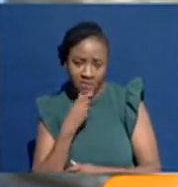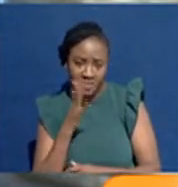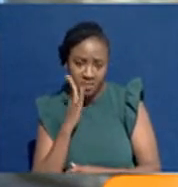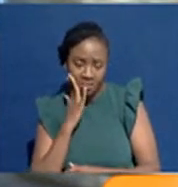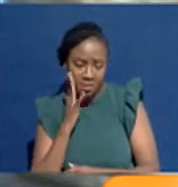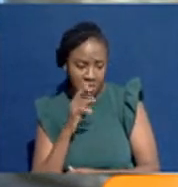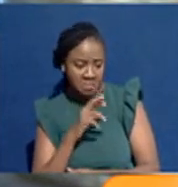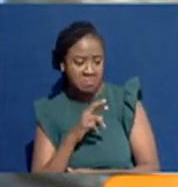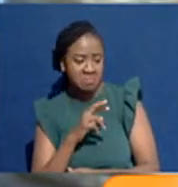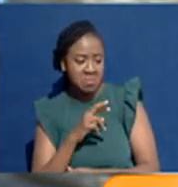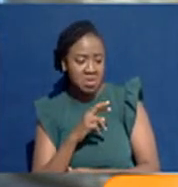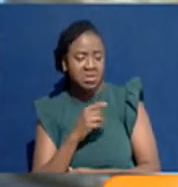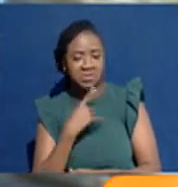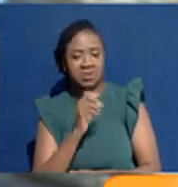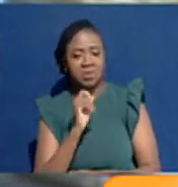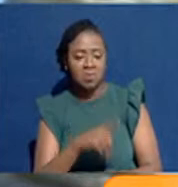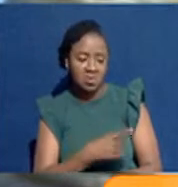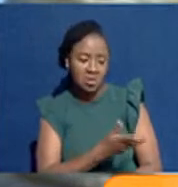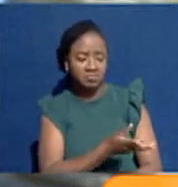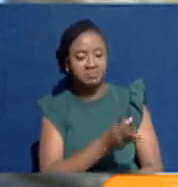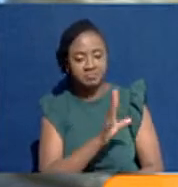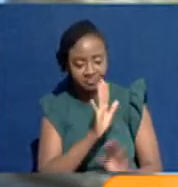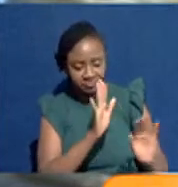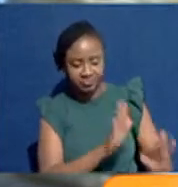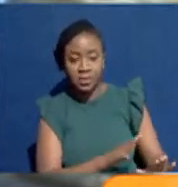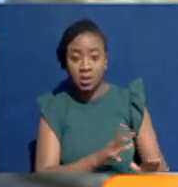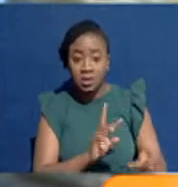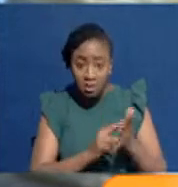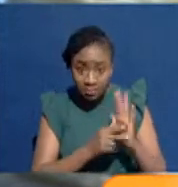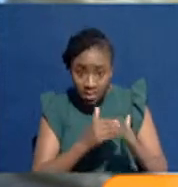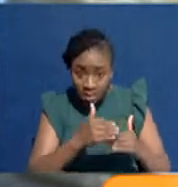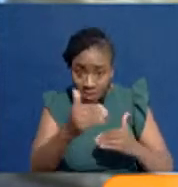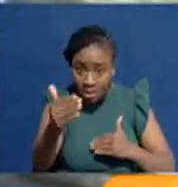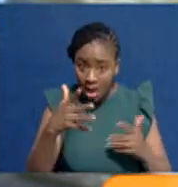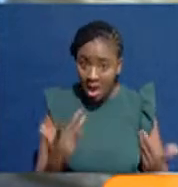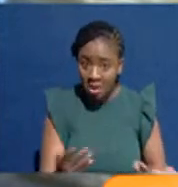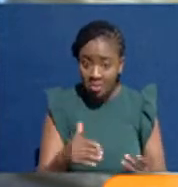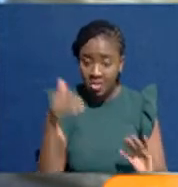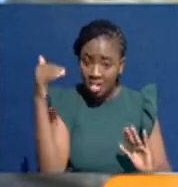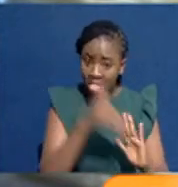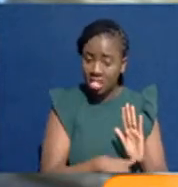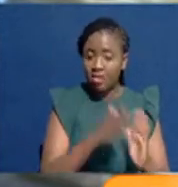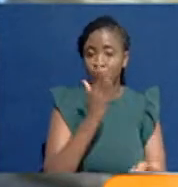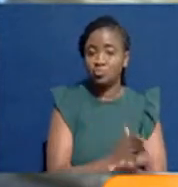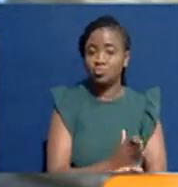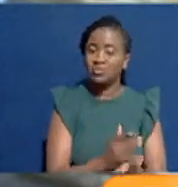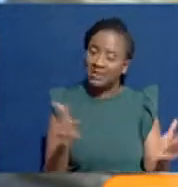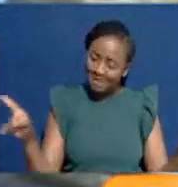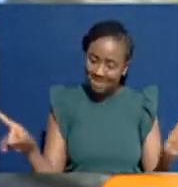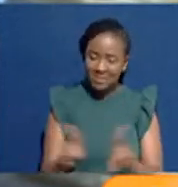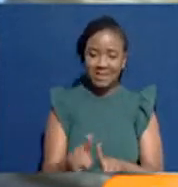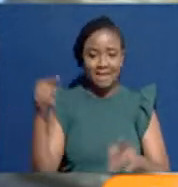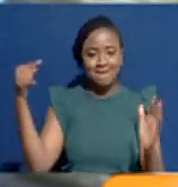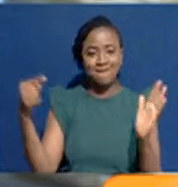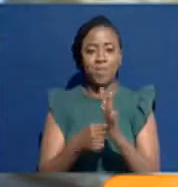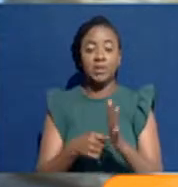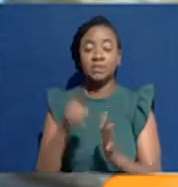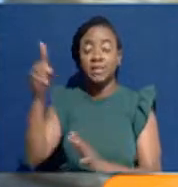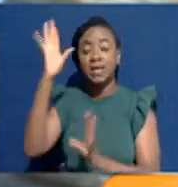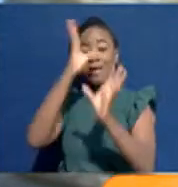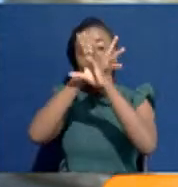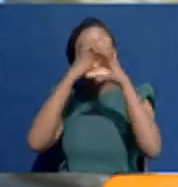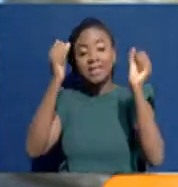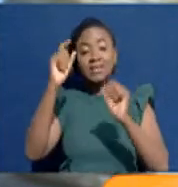you know, take such as an opinion, then you lose your children in future. And that is what we are discussing here. The president has the prerogative